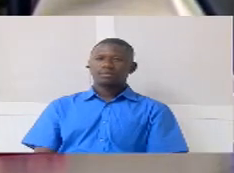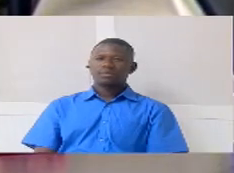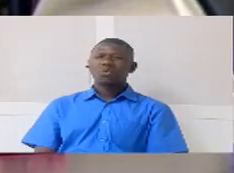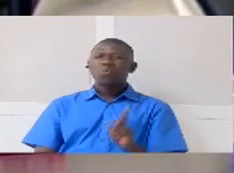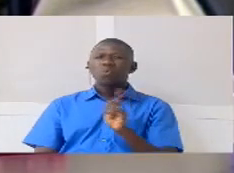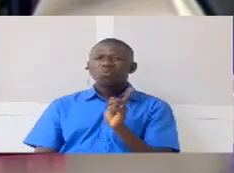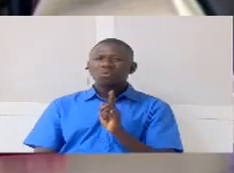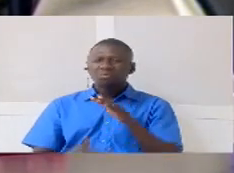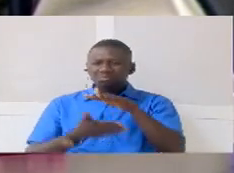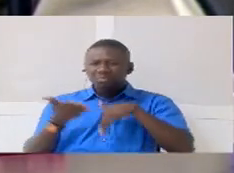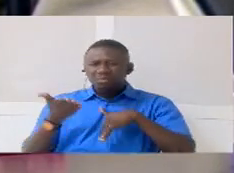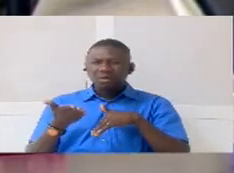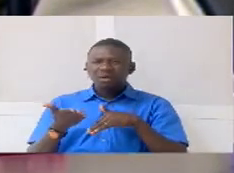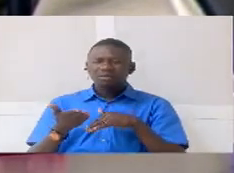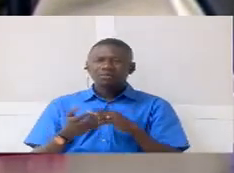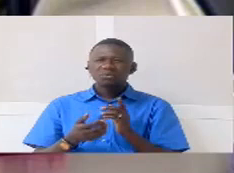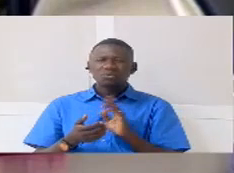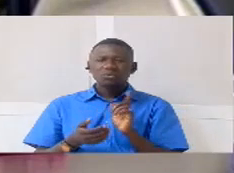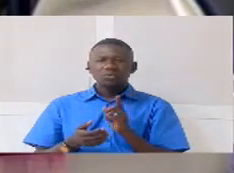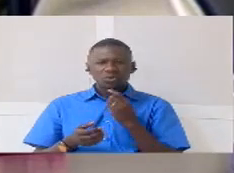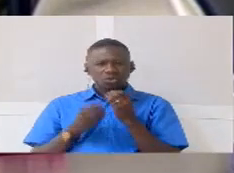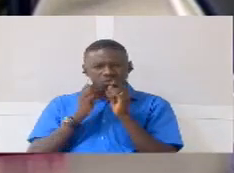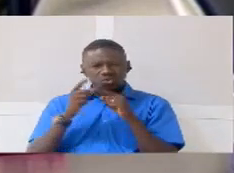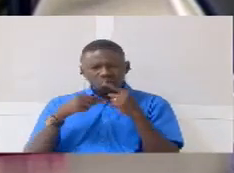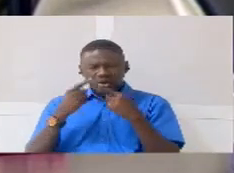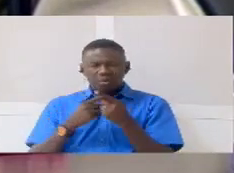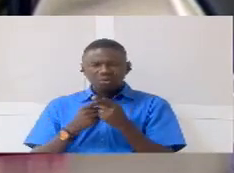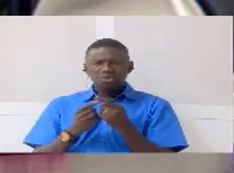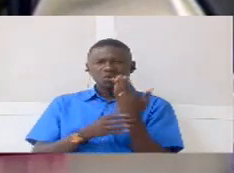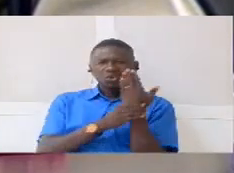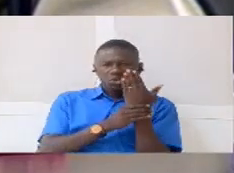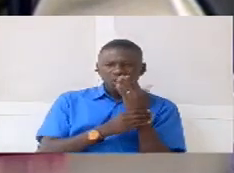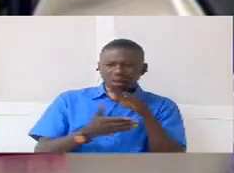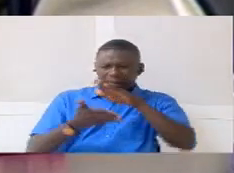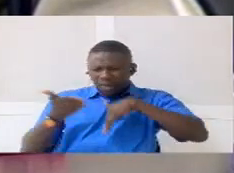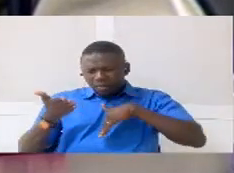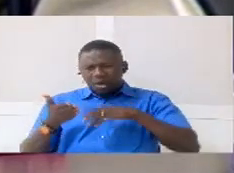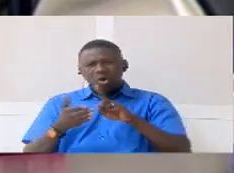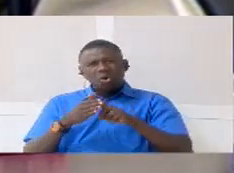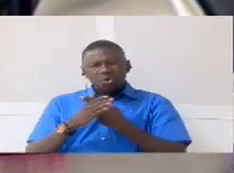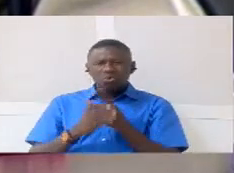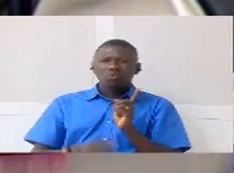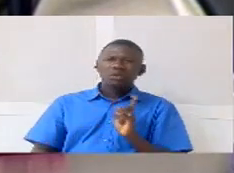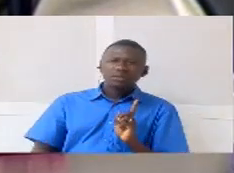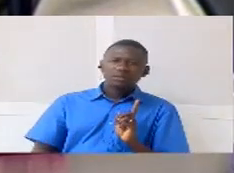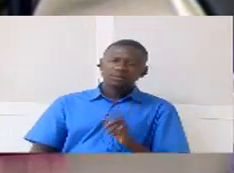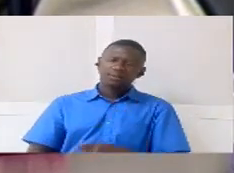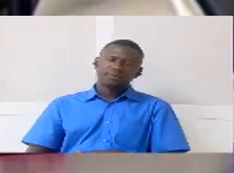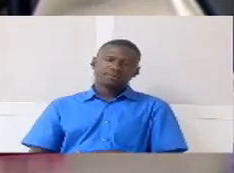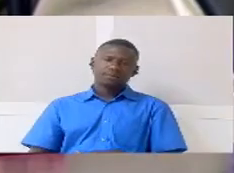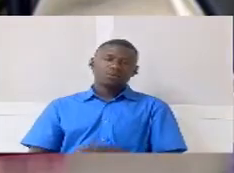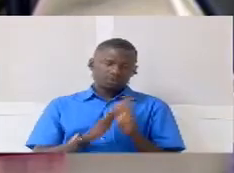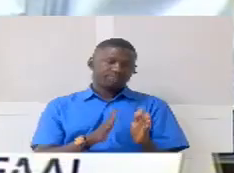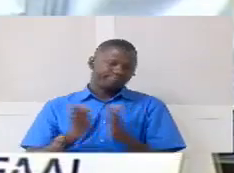What kind of documents are you referring to? Doctor's documents? We would come to that. For every